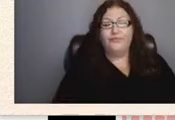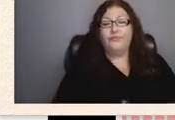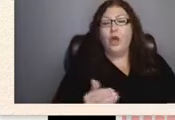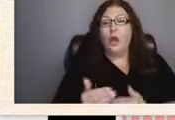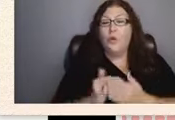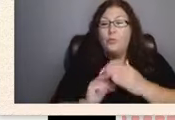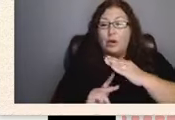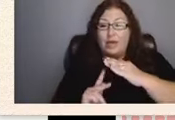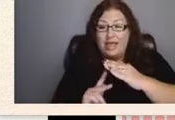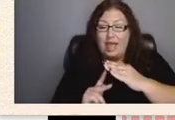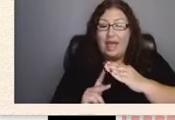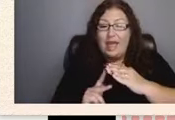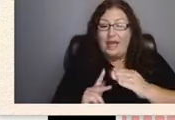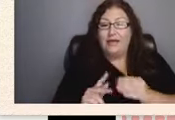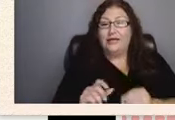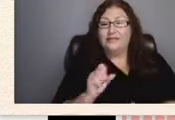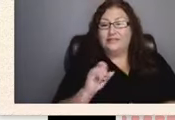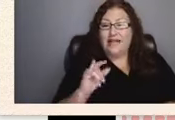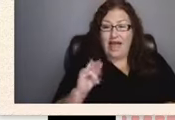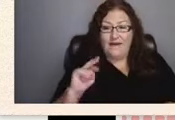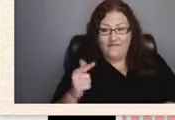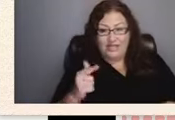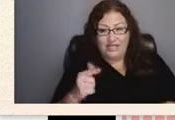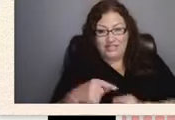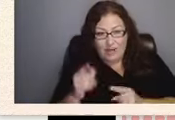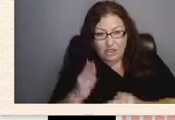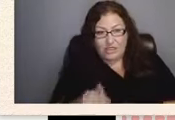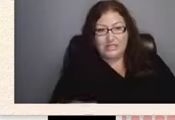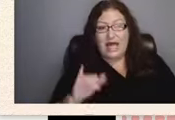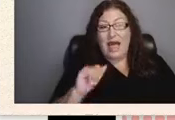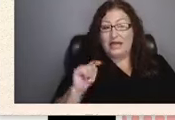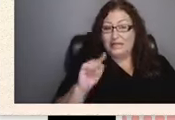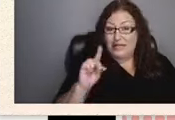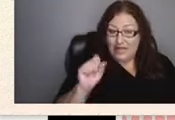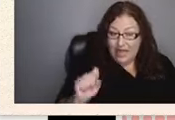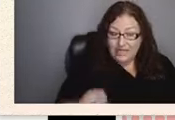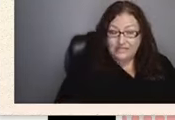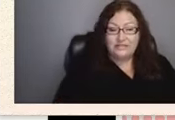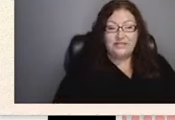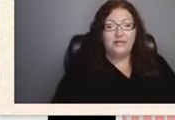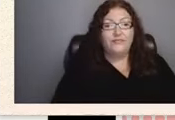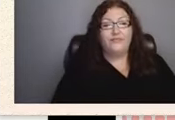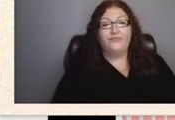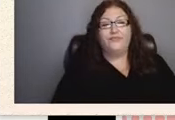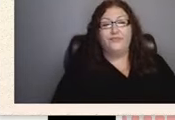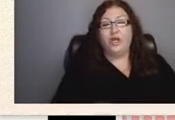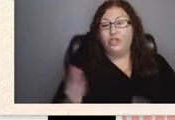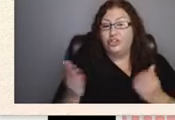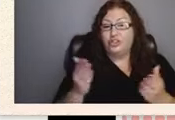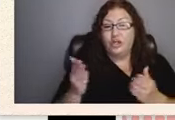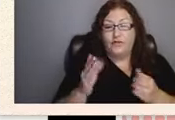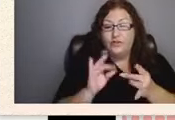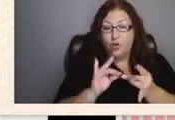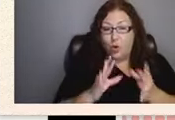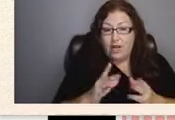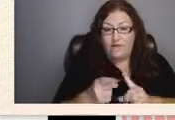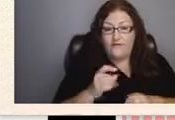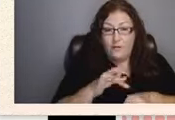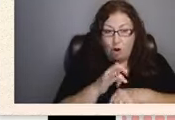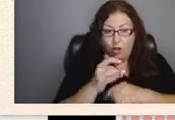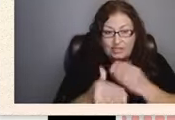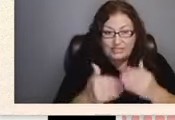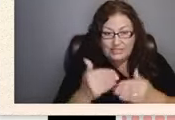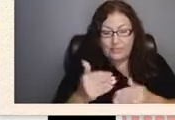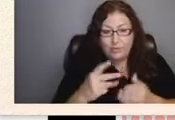staffing specialist. It could be an ITDS that attends. A service coordinator from Early Steps program may